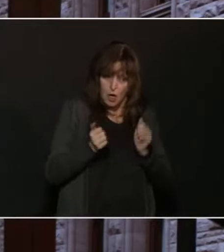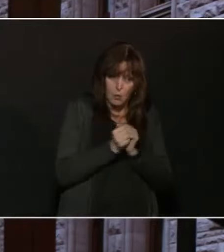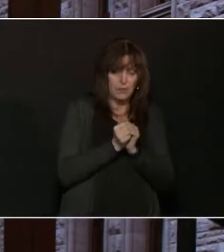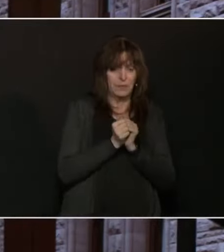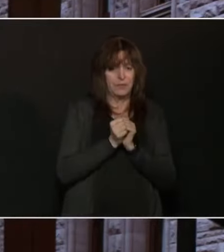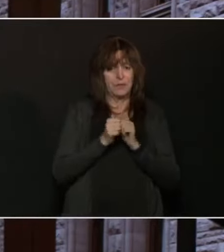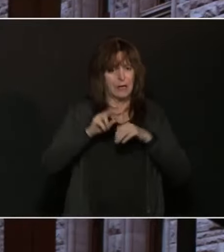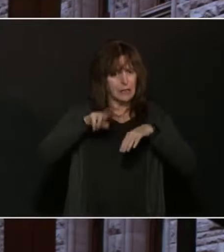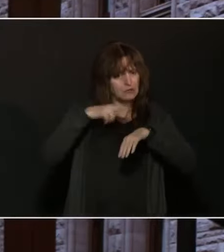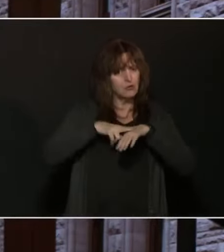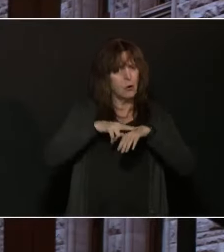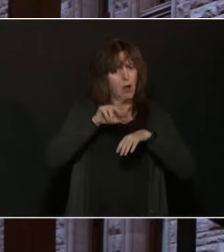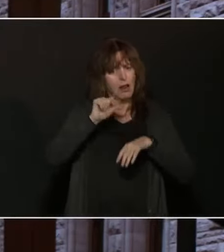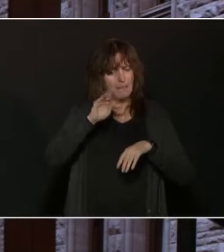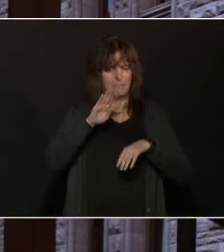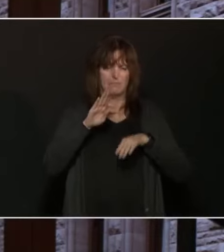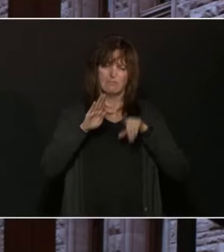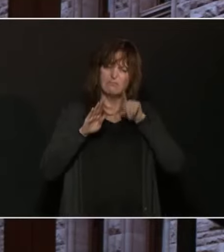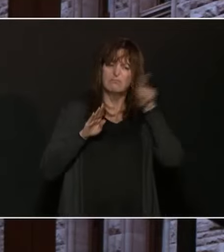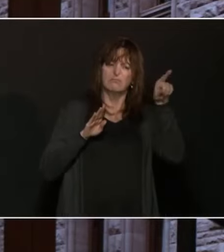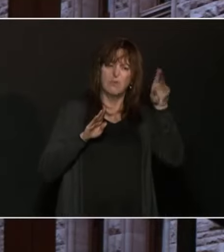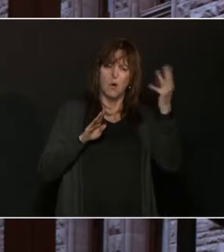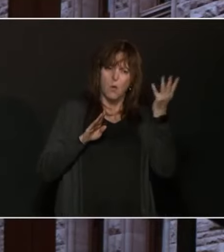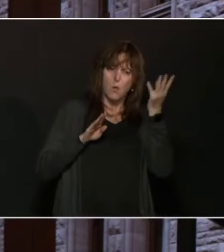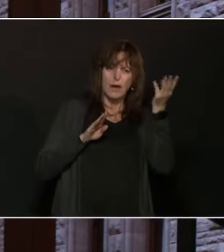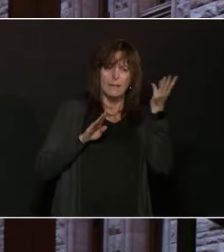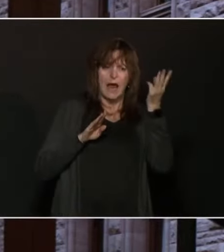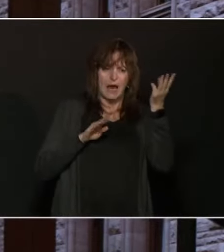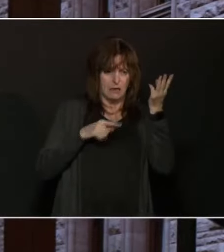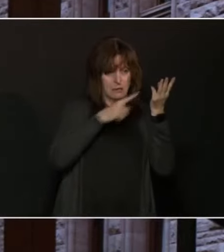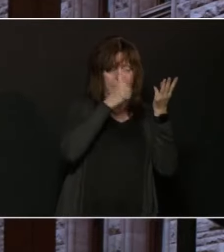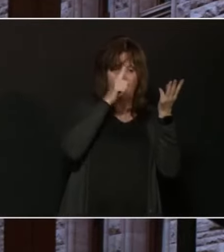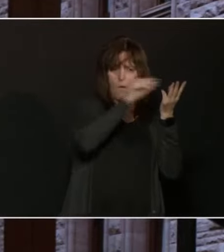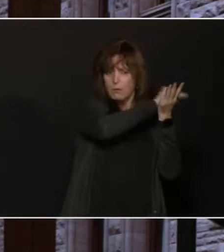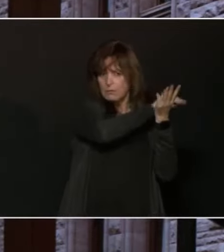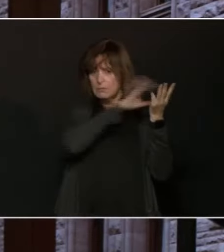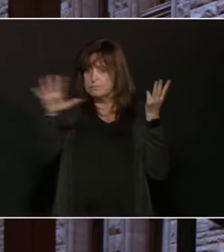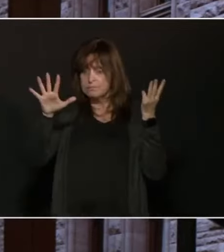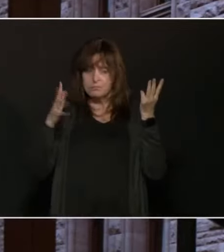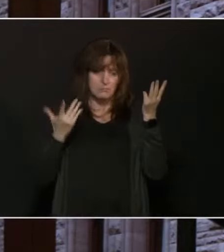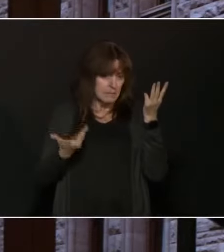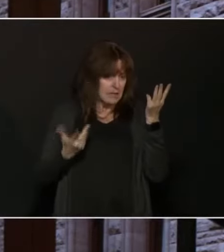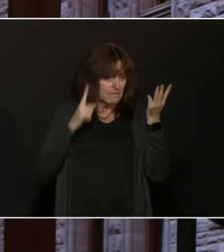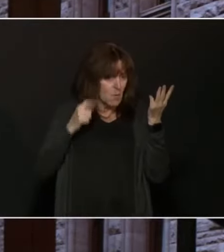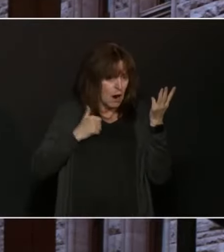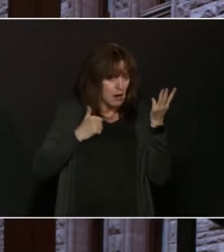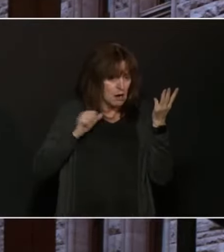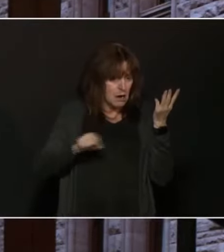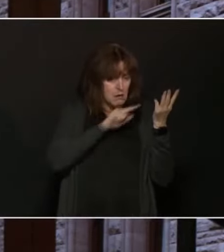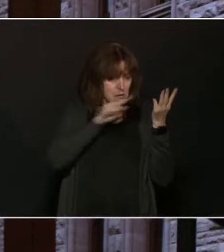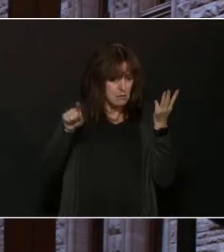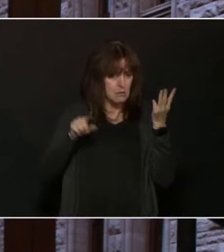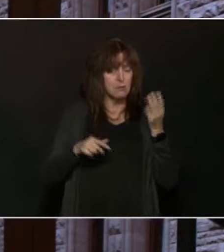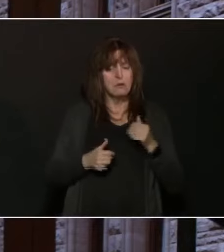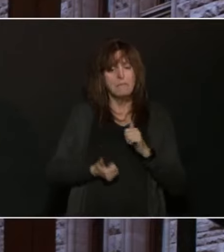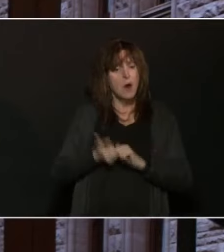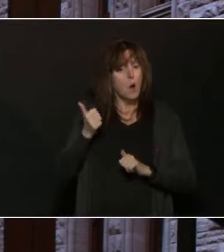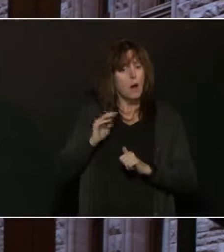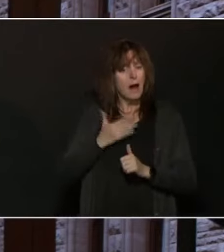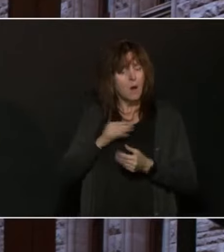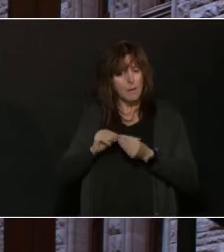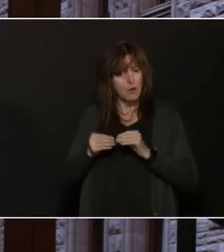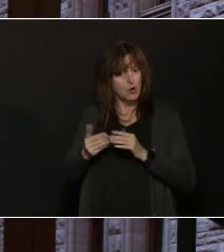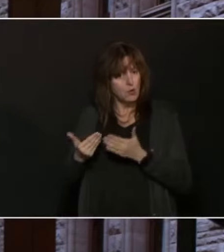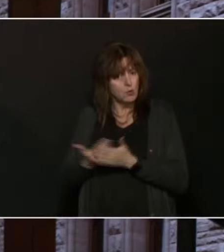on a pan-Canadian basis, perhaps. We've seen the most of our cases that we have seen of the variant, unfortunately, have been in